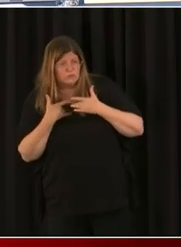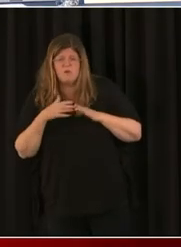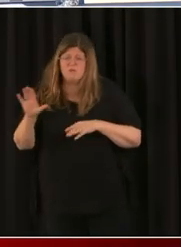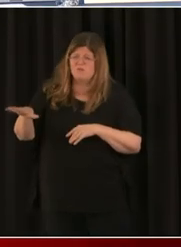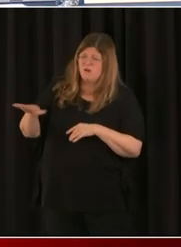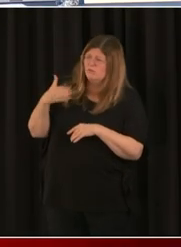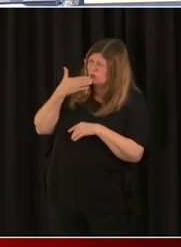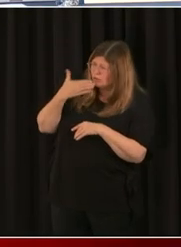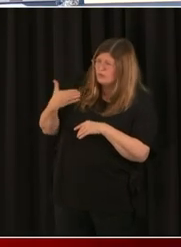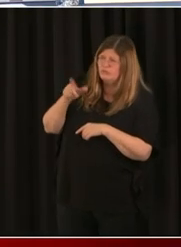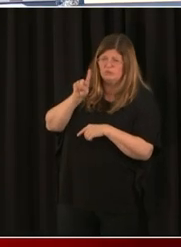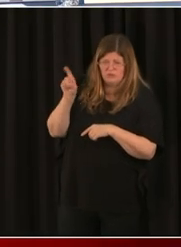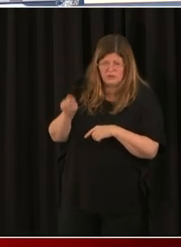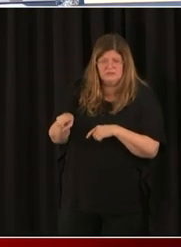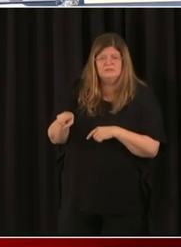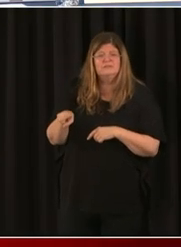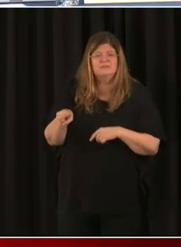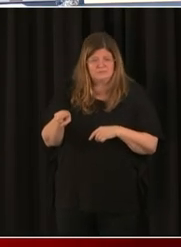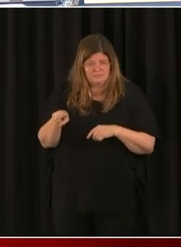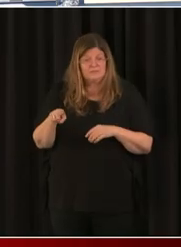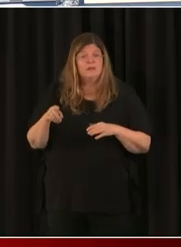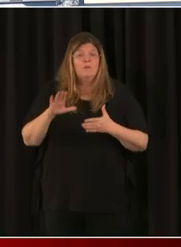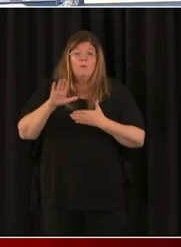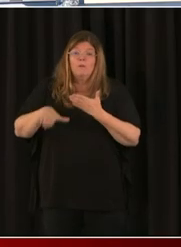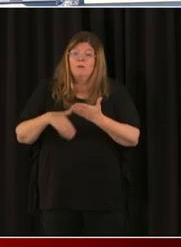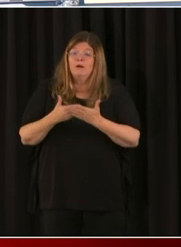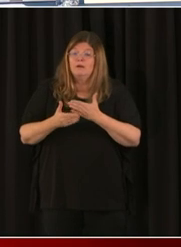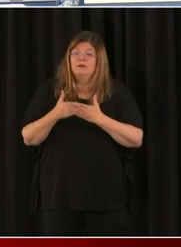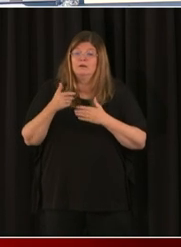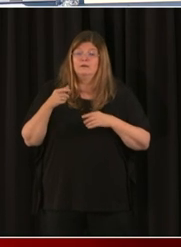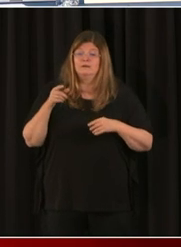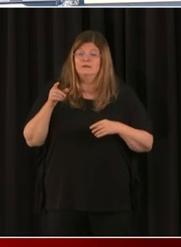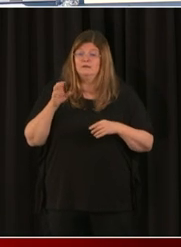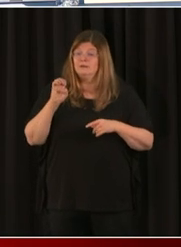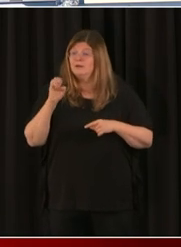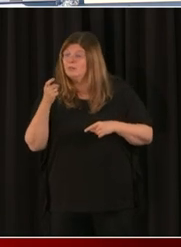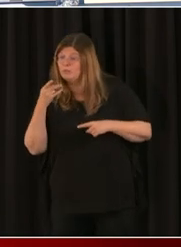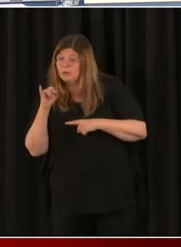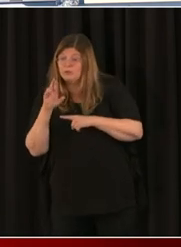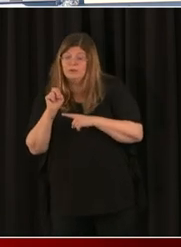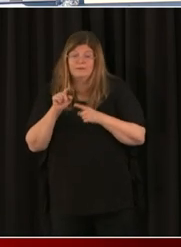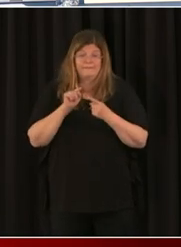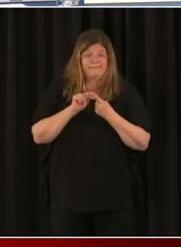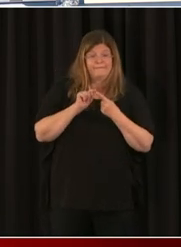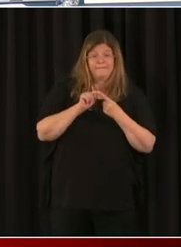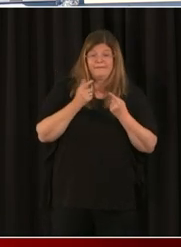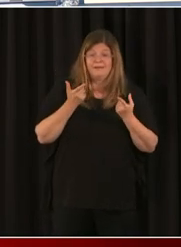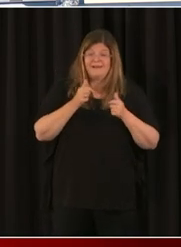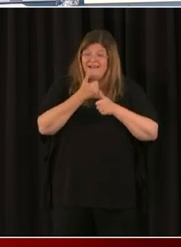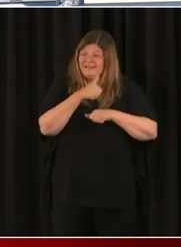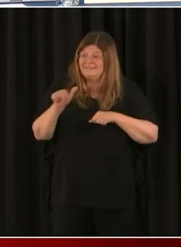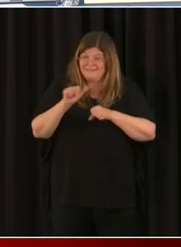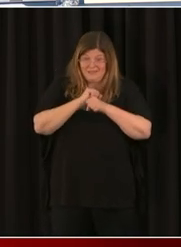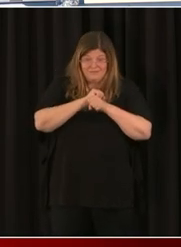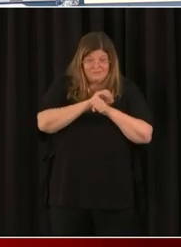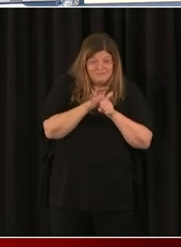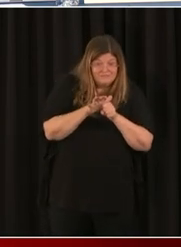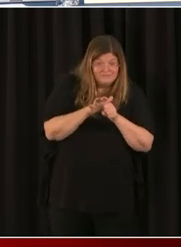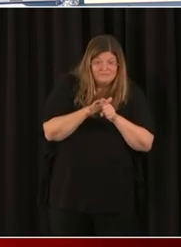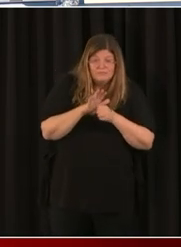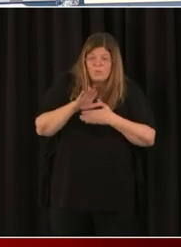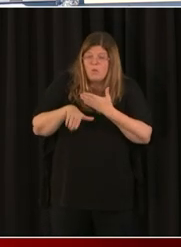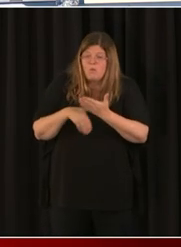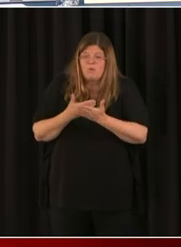Mark. So all vaccines expire, whether we're talking about COVID-19 or the varicella vaccine or influenza vaccines,